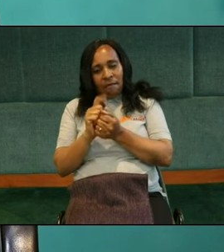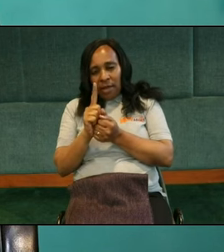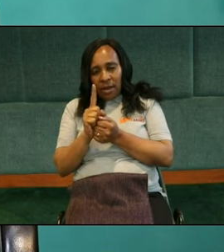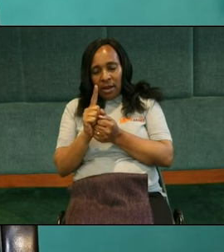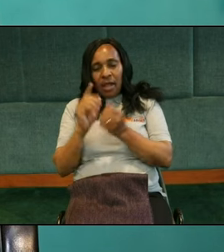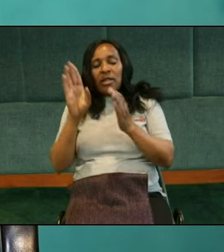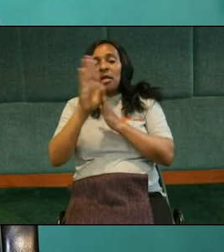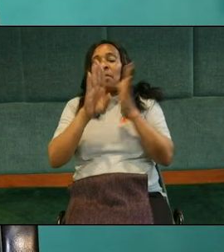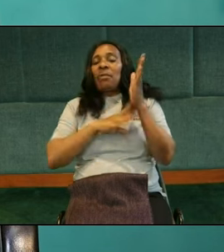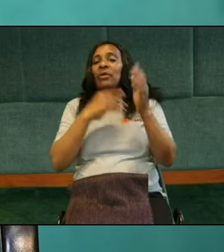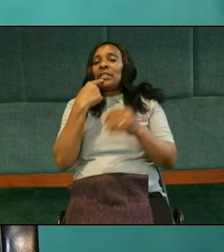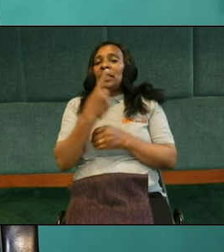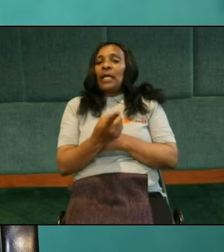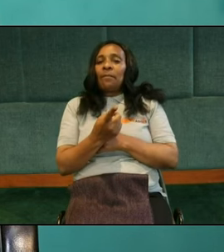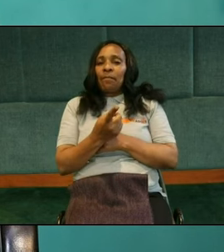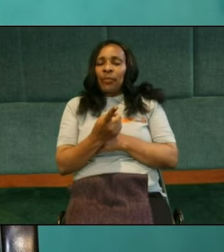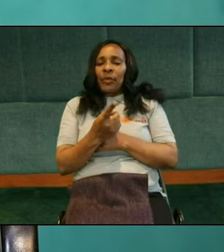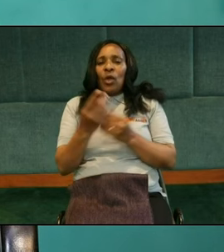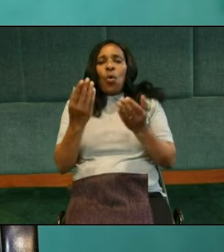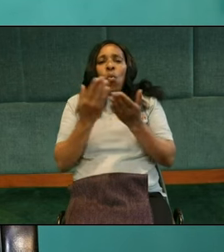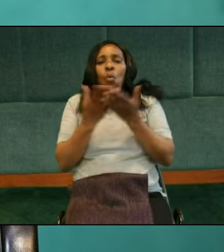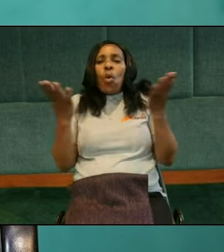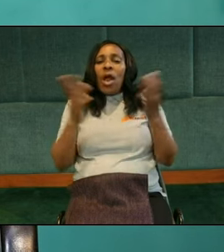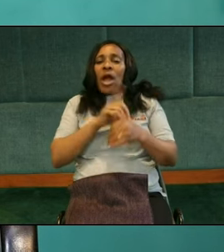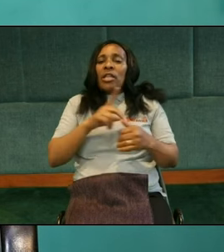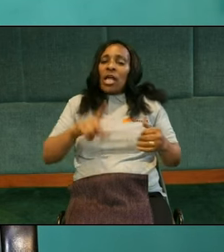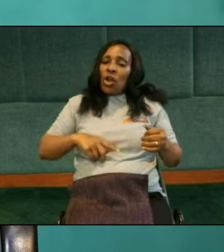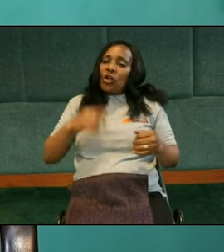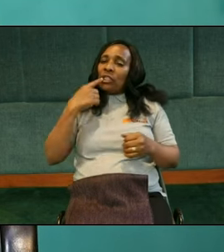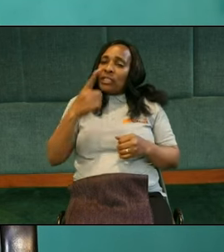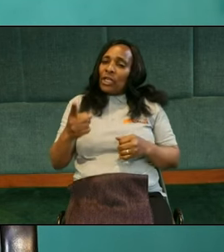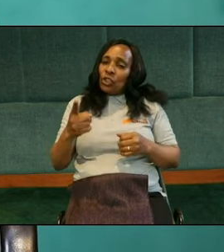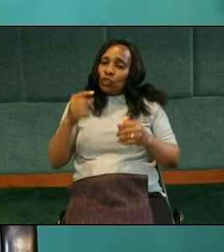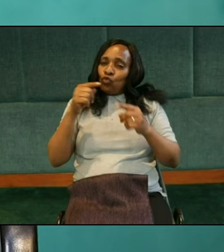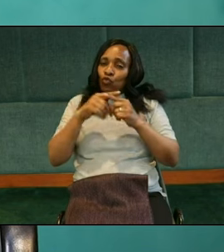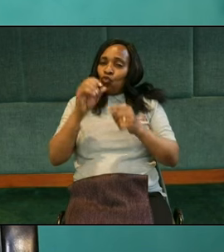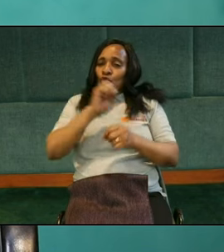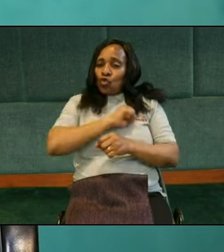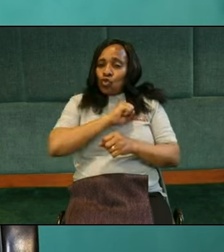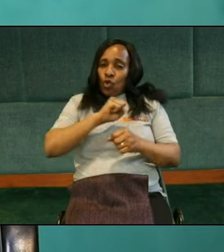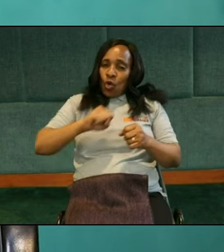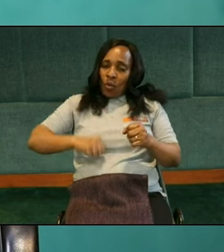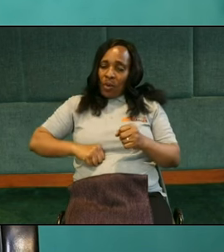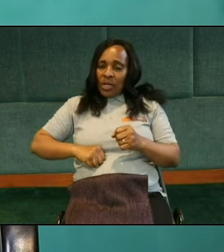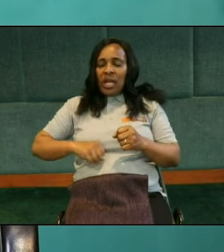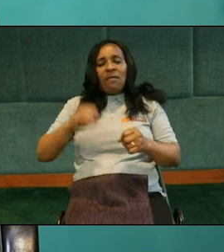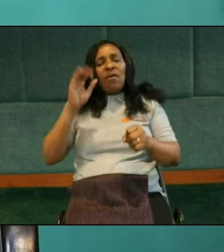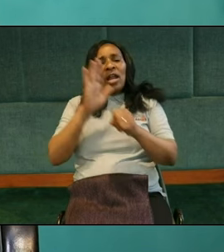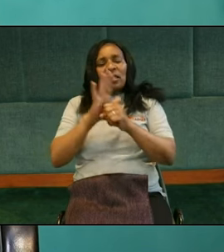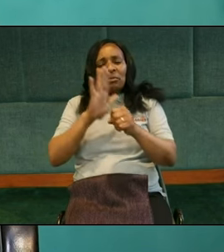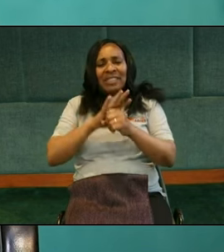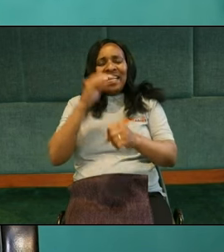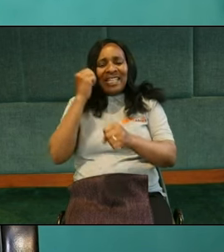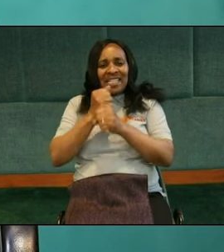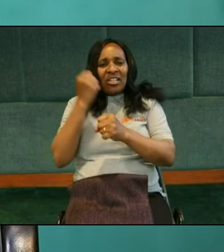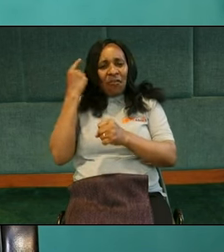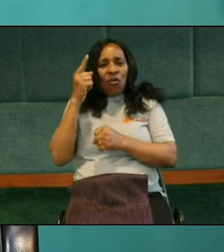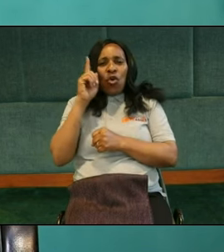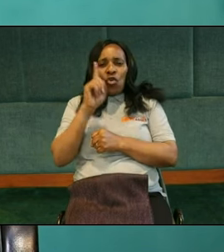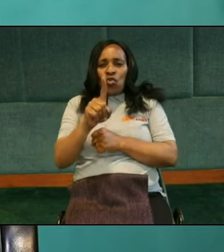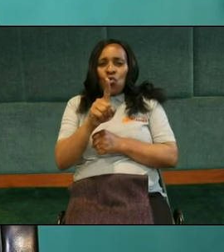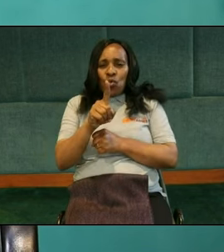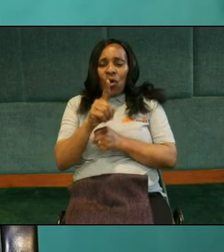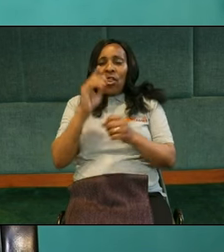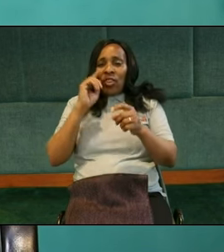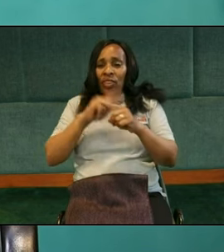Bible says, "Wherefore the Lord said unto Solomon, Forasmuch as this is done of thee, and thou